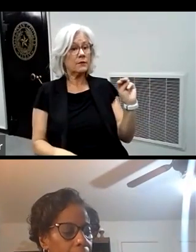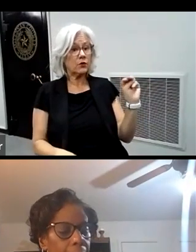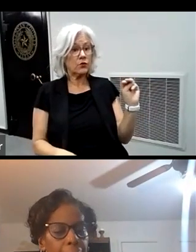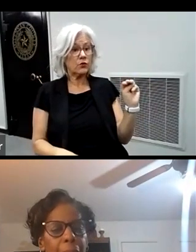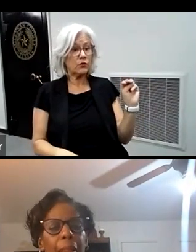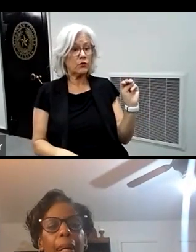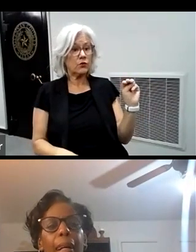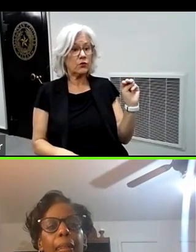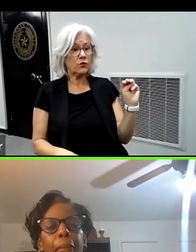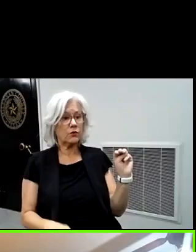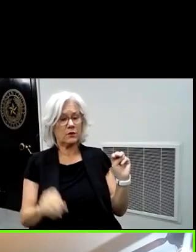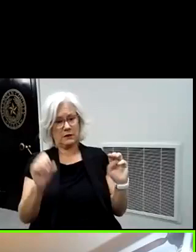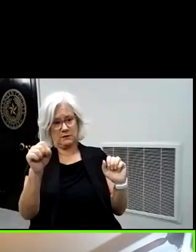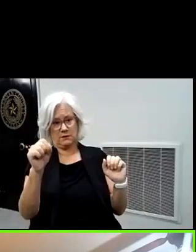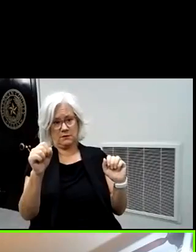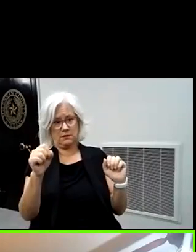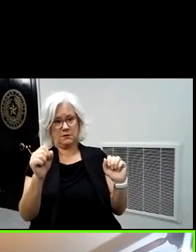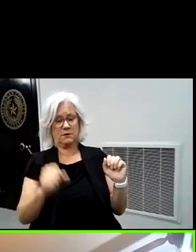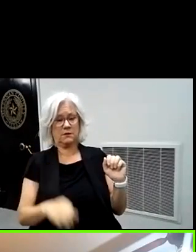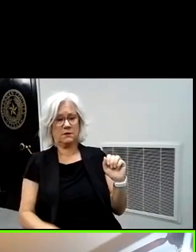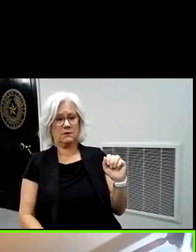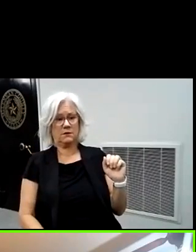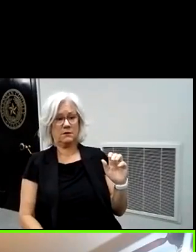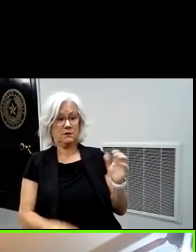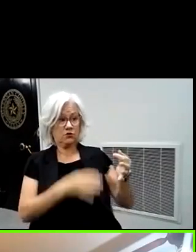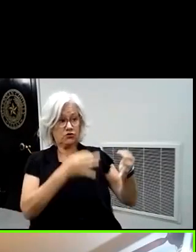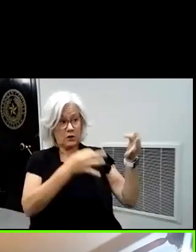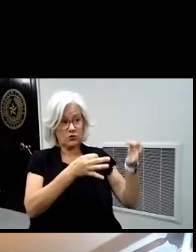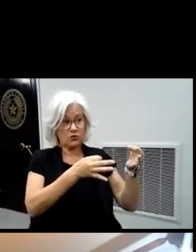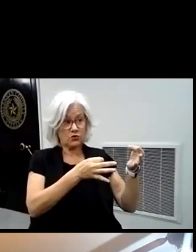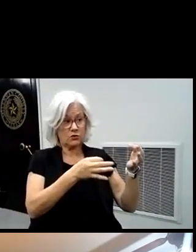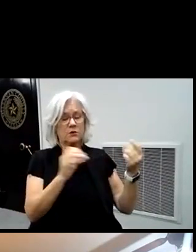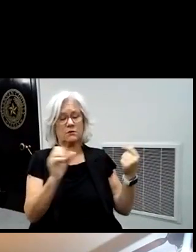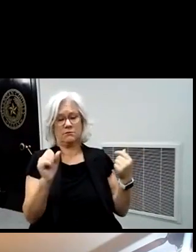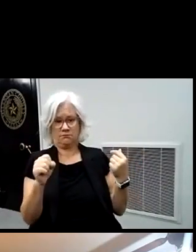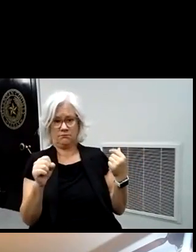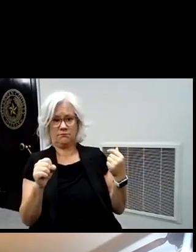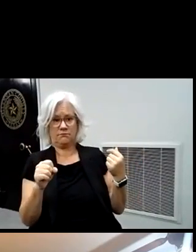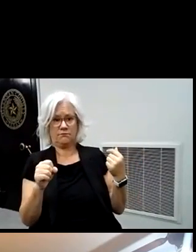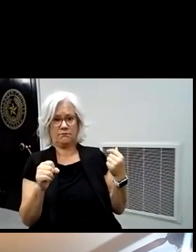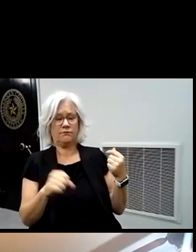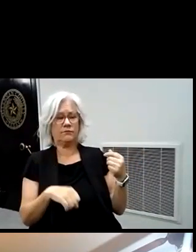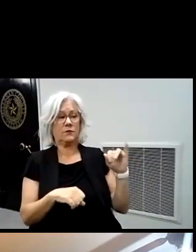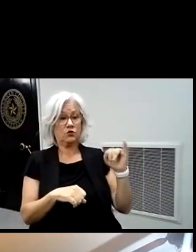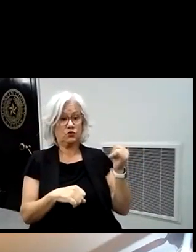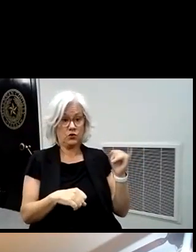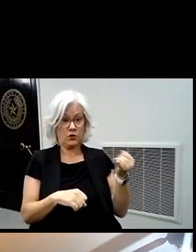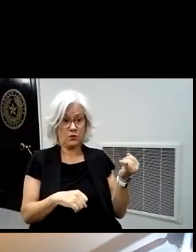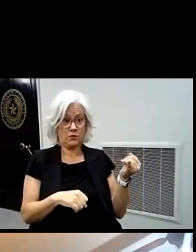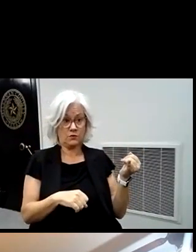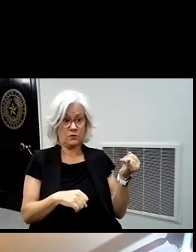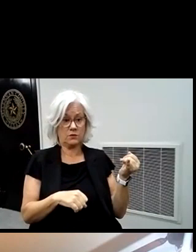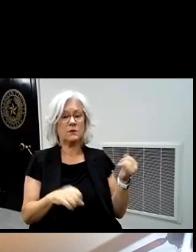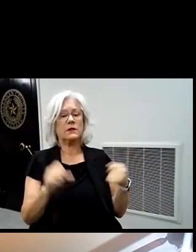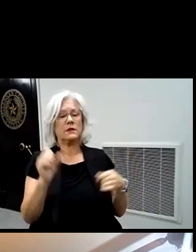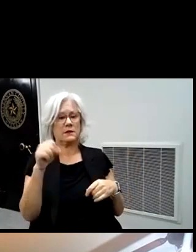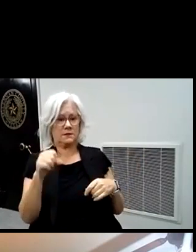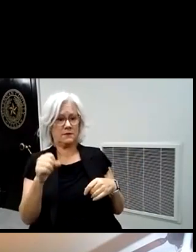Miller, Aye. Judge Bolton, Aye. Commissioner Jones,